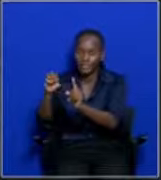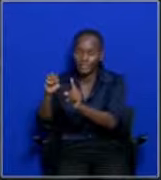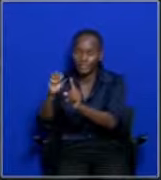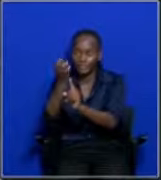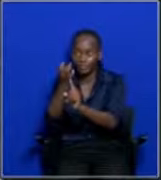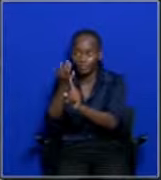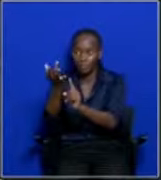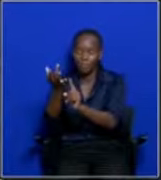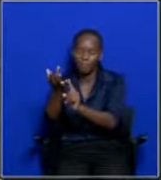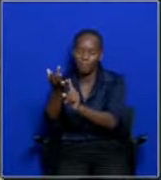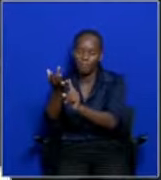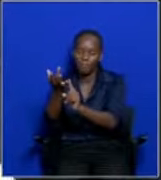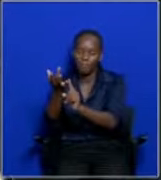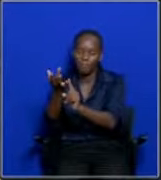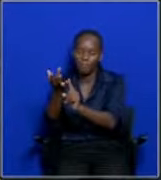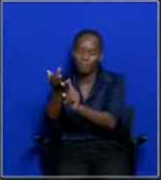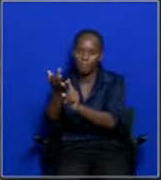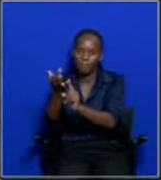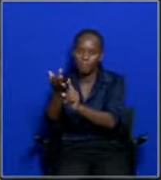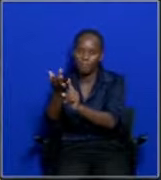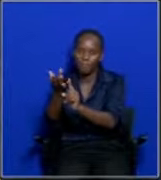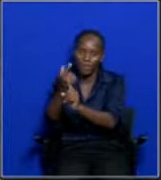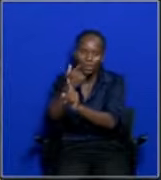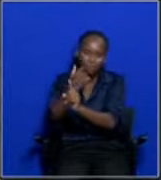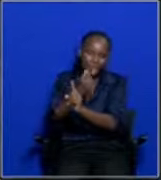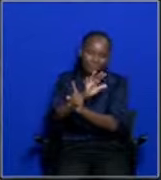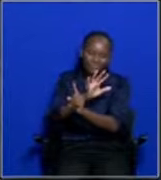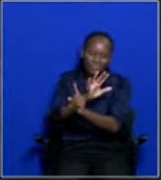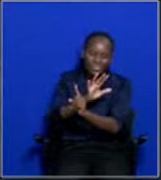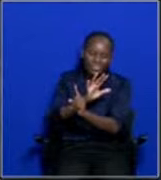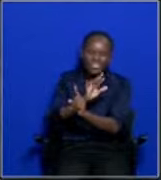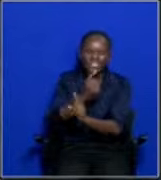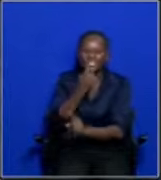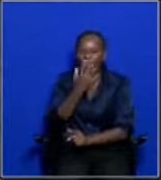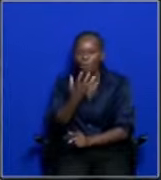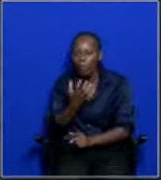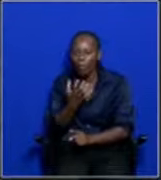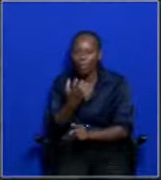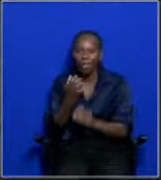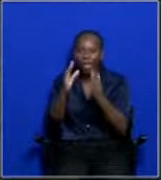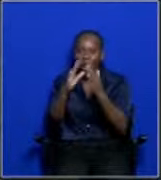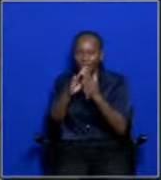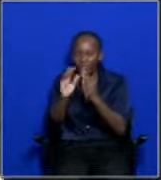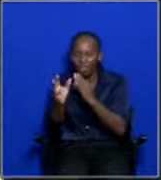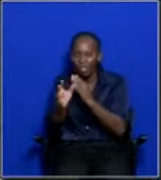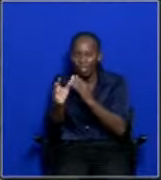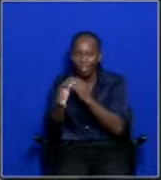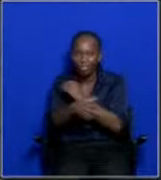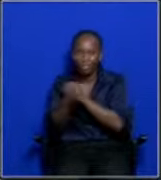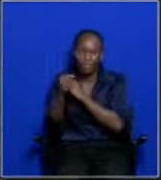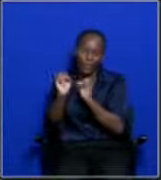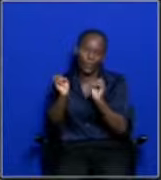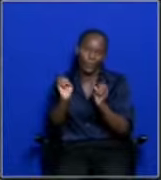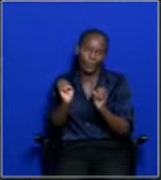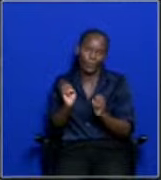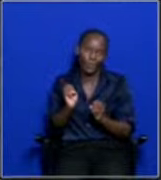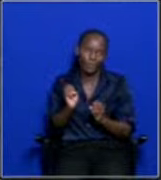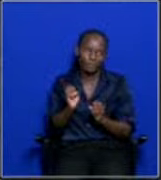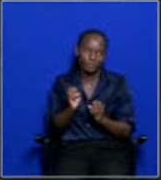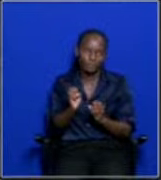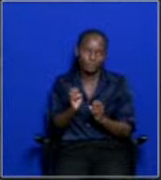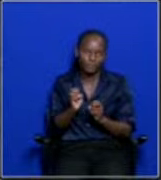Rosebank incident. I'm not sure it does that, Mr. Magagula. Commissioner, if I